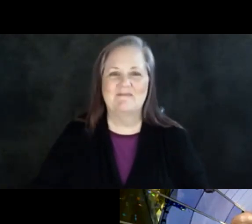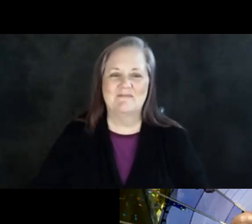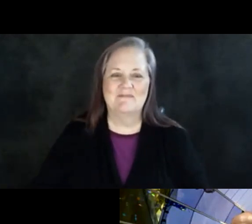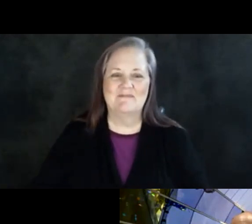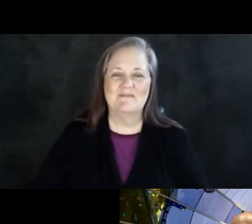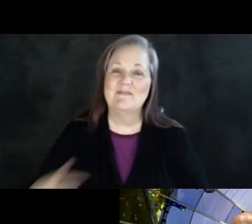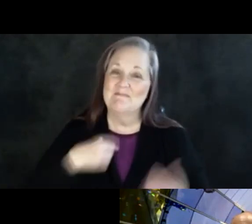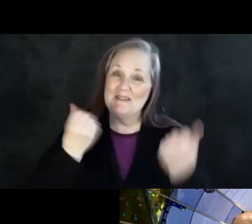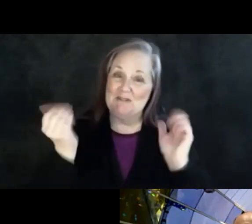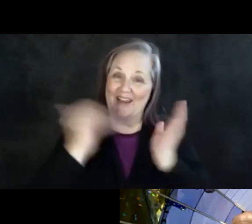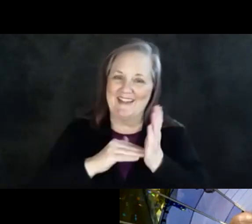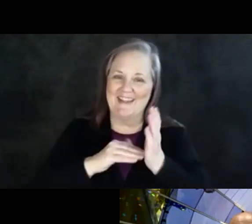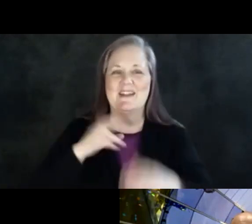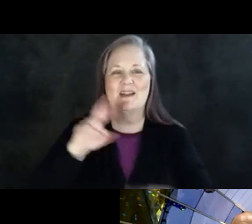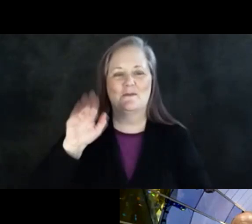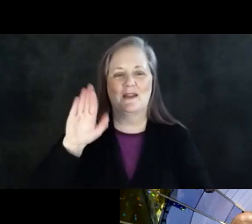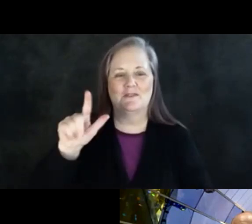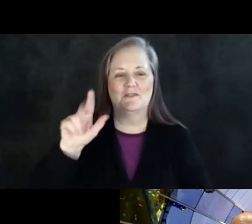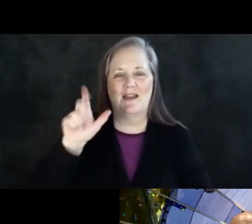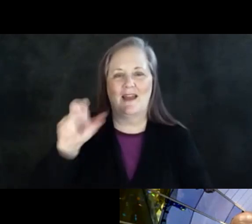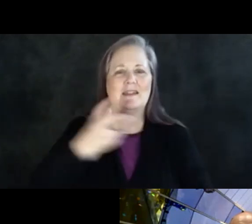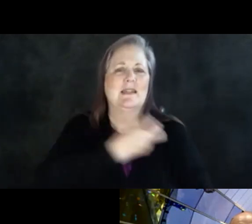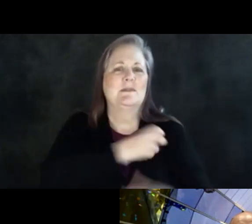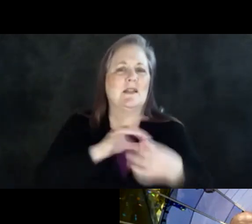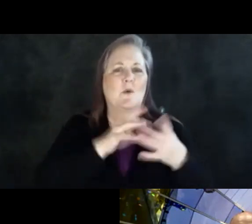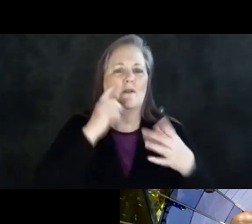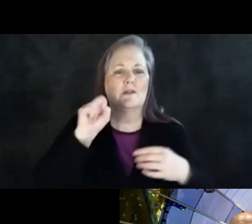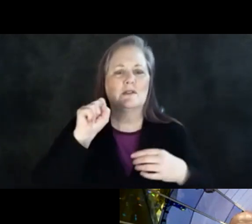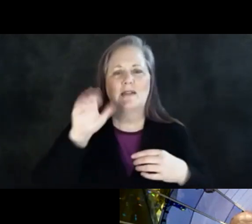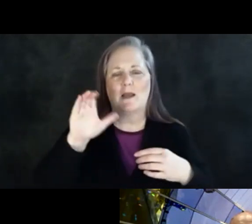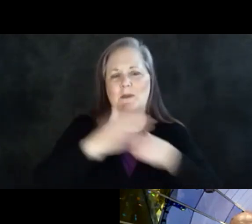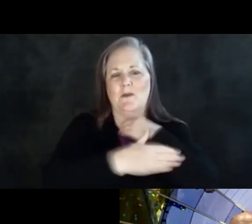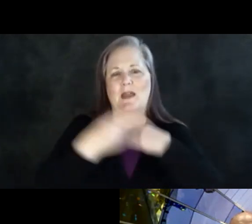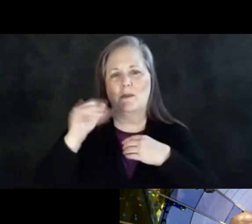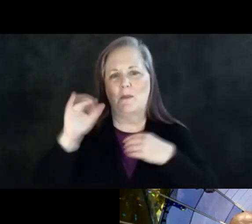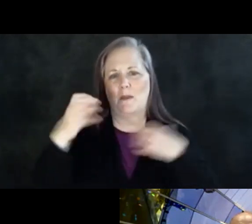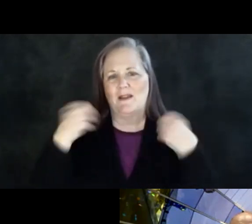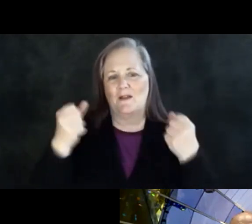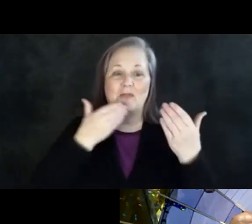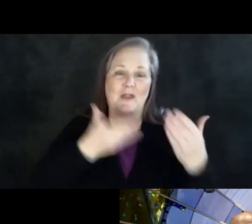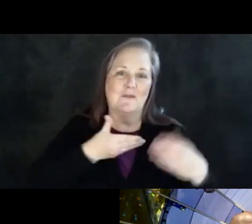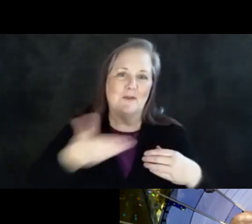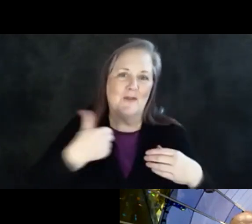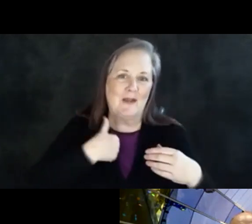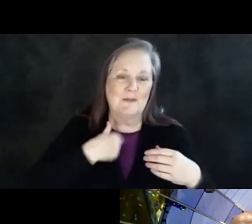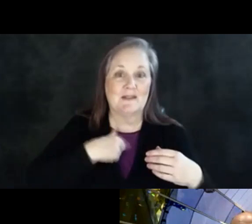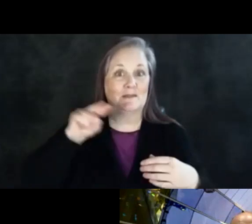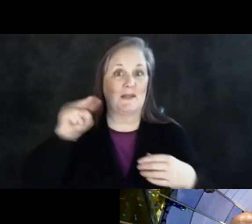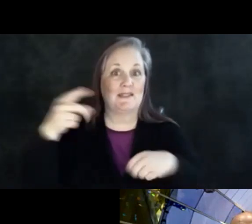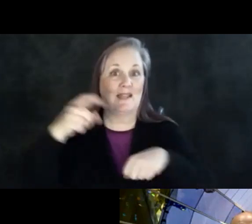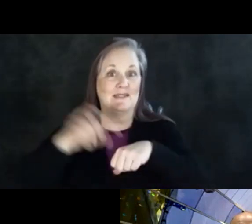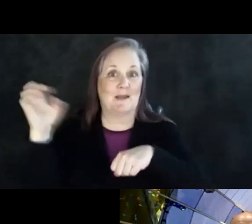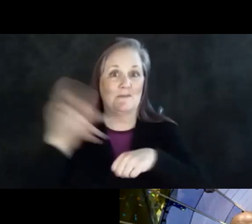Right, again, I'm Rachel Allen, the immunization coordinator for Sacramento County Public Health. So thank you for having me. This is my second time